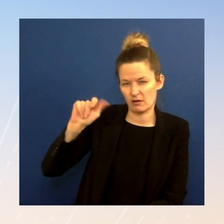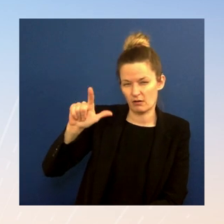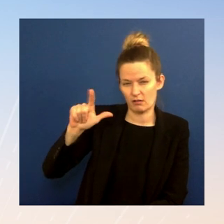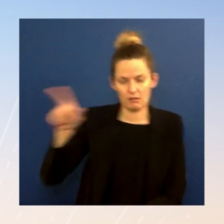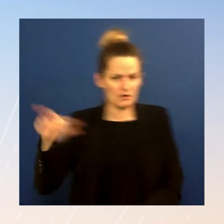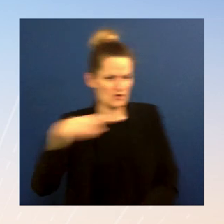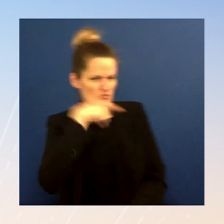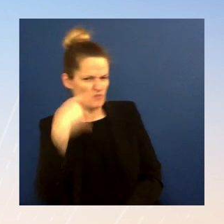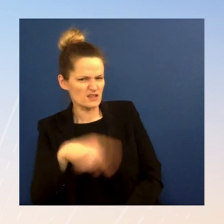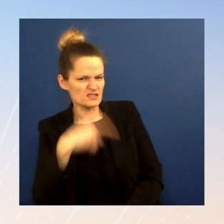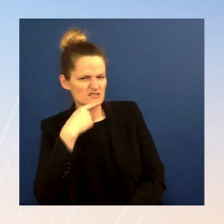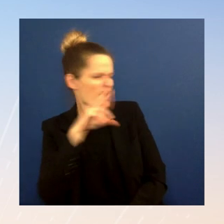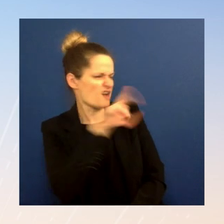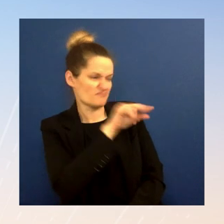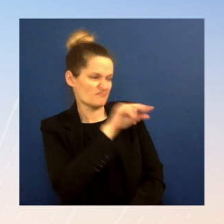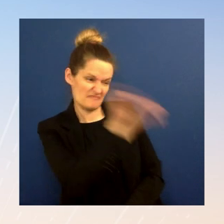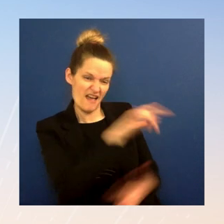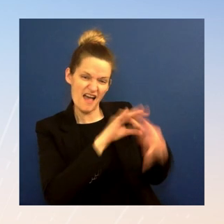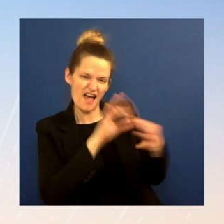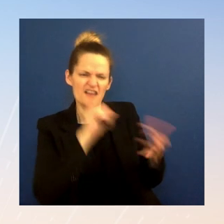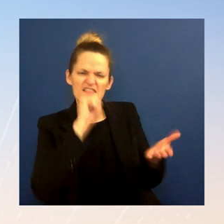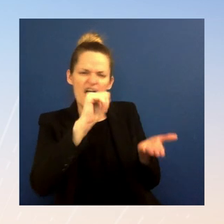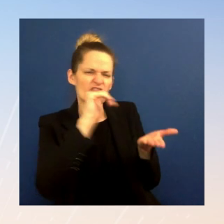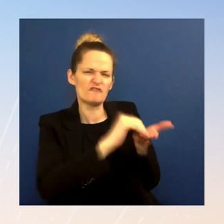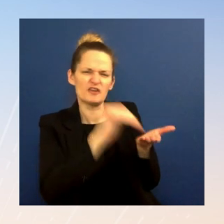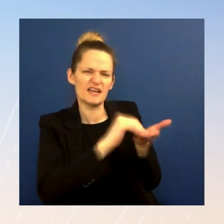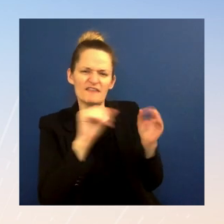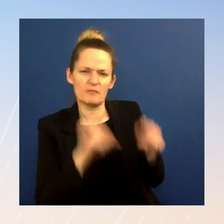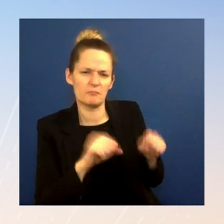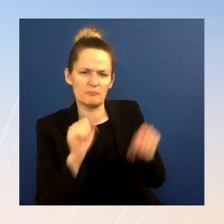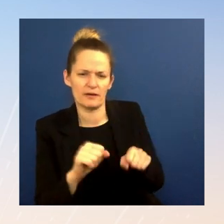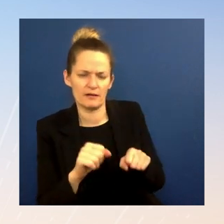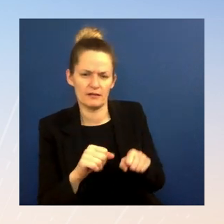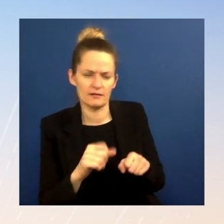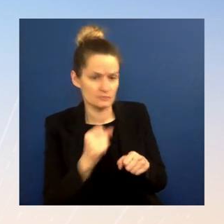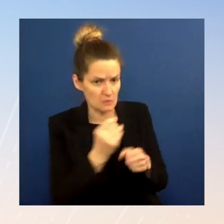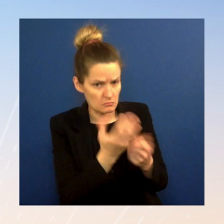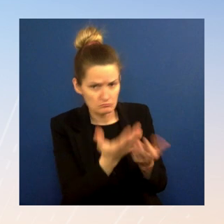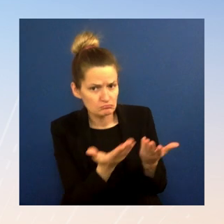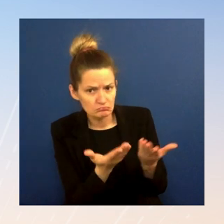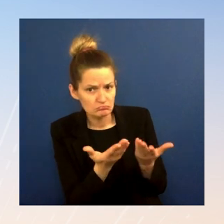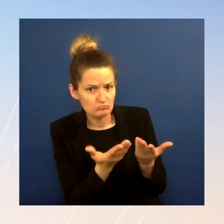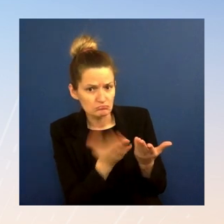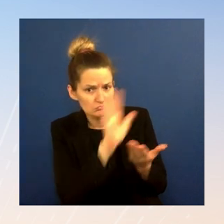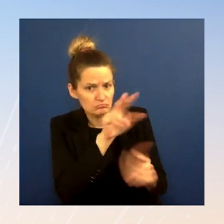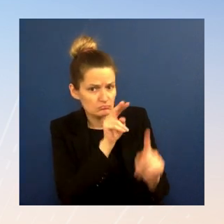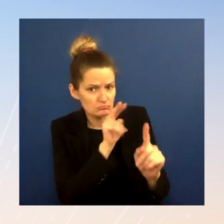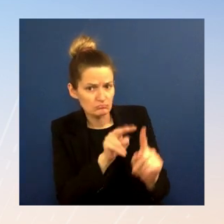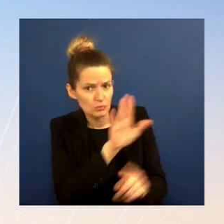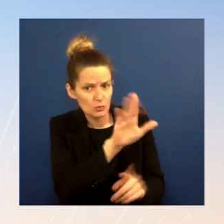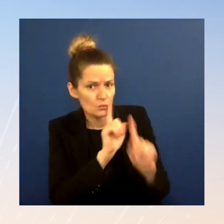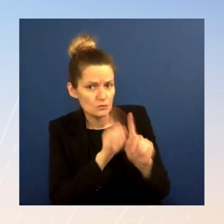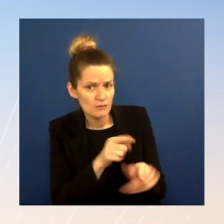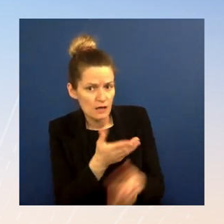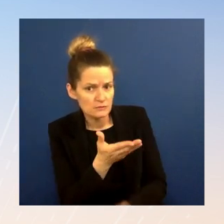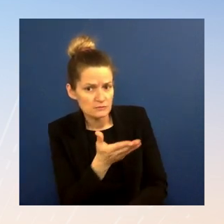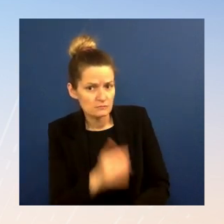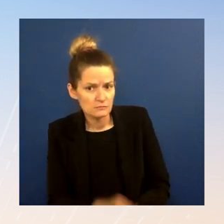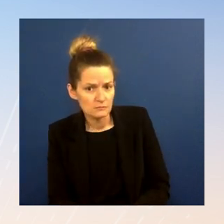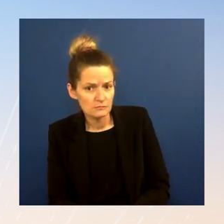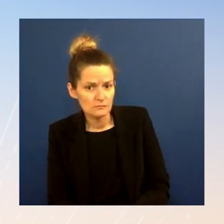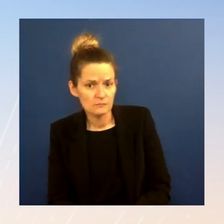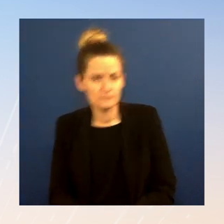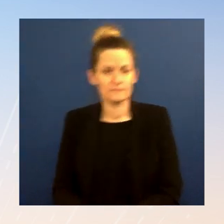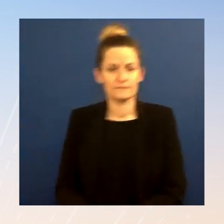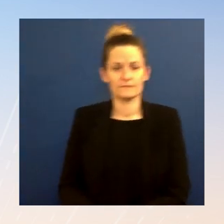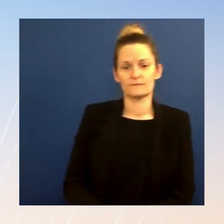Russia about the president's remarks? It's pretty rich coming from a country whose actions are unforgivable in the eyes of